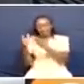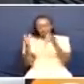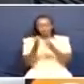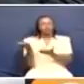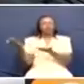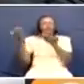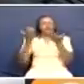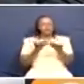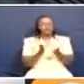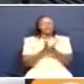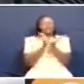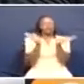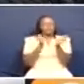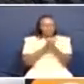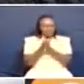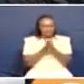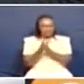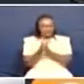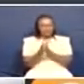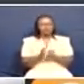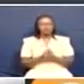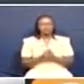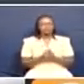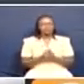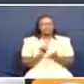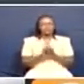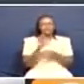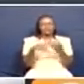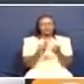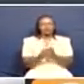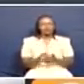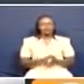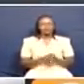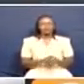public interest element. That is all.